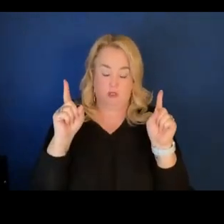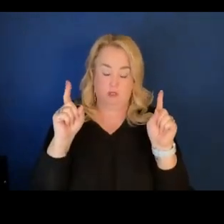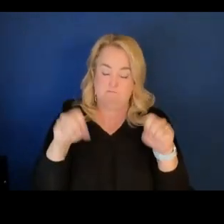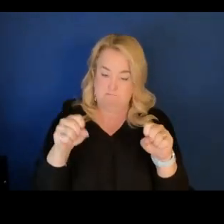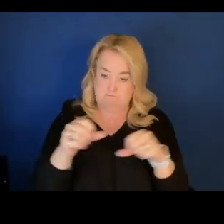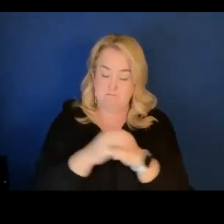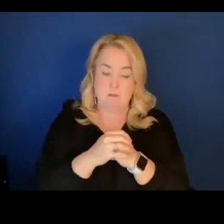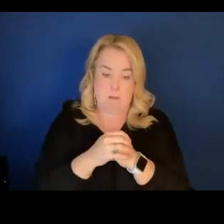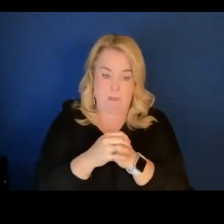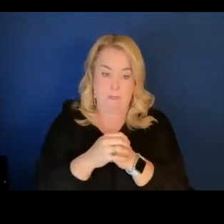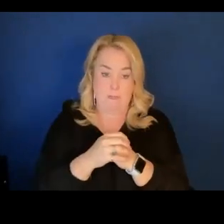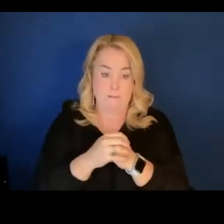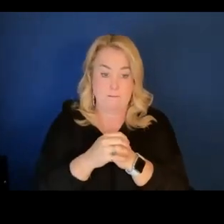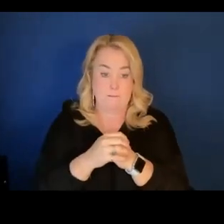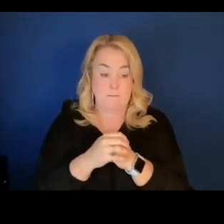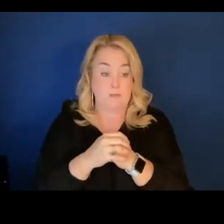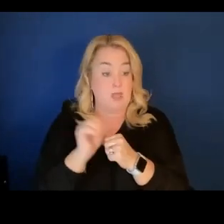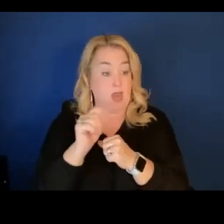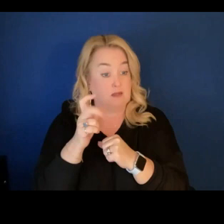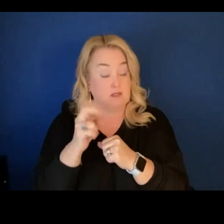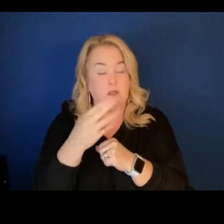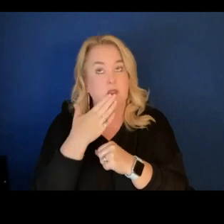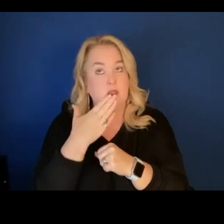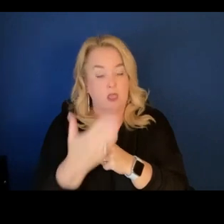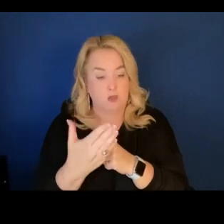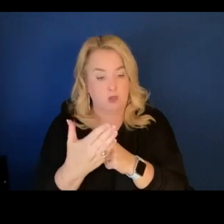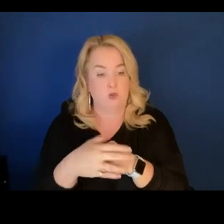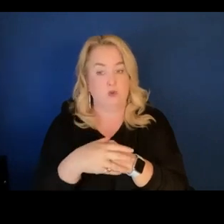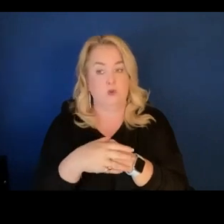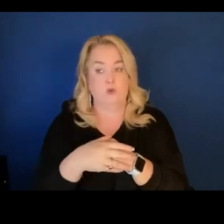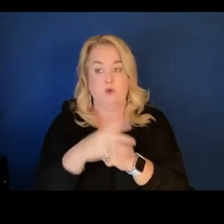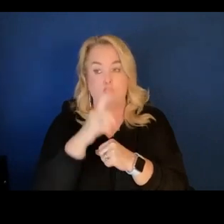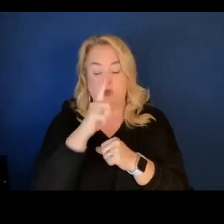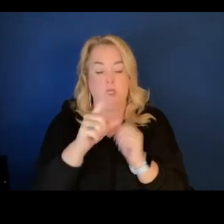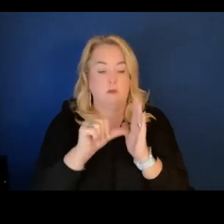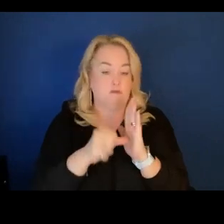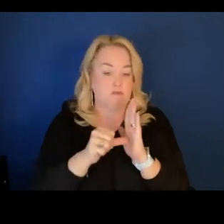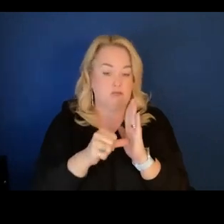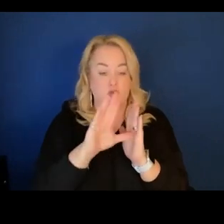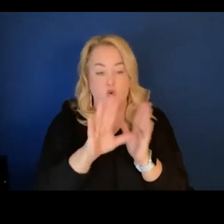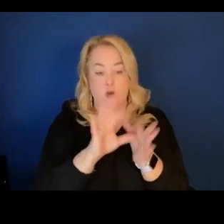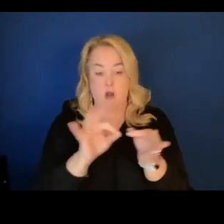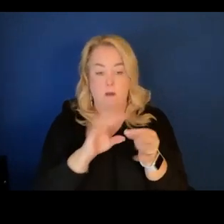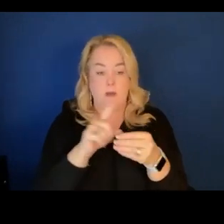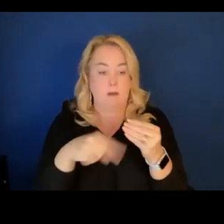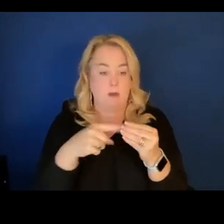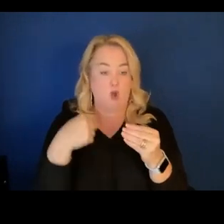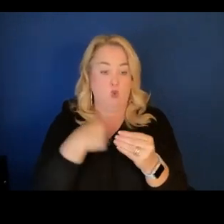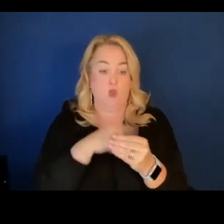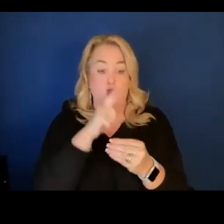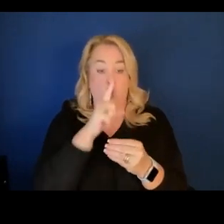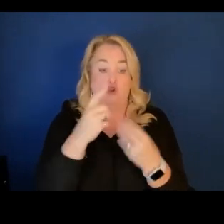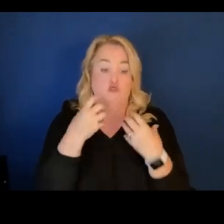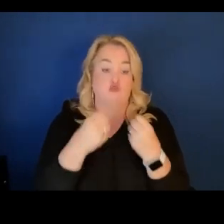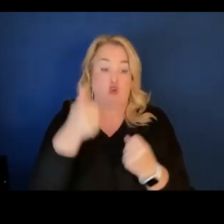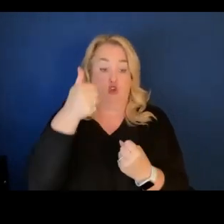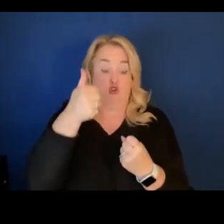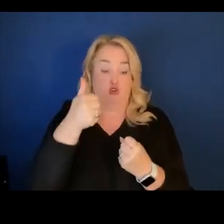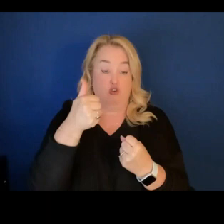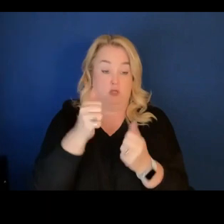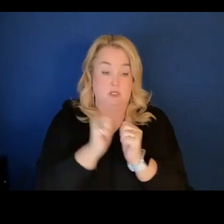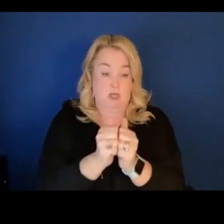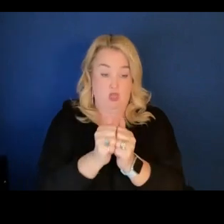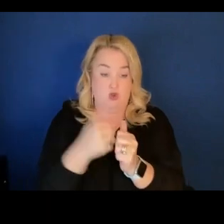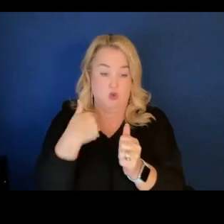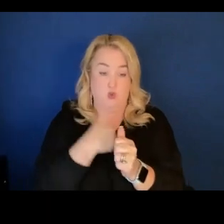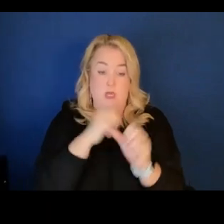collaboration. Allison, thank you. And I want to reinforce your comment about we are stronger together. We can